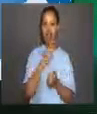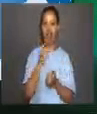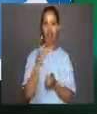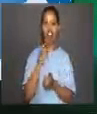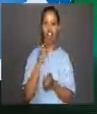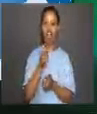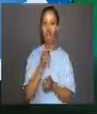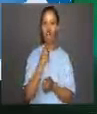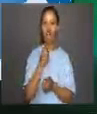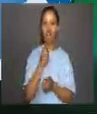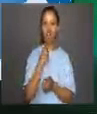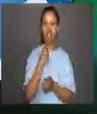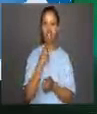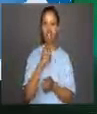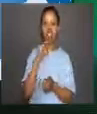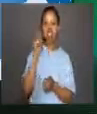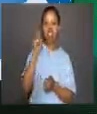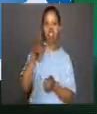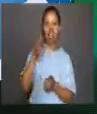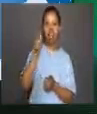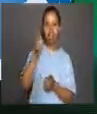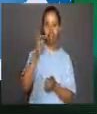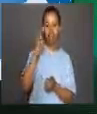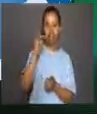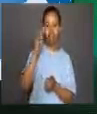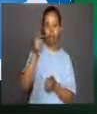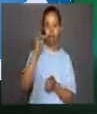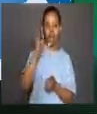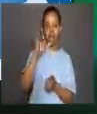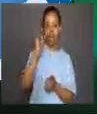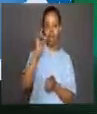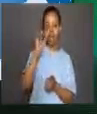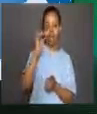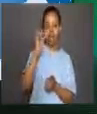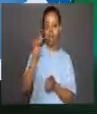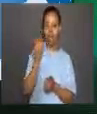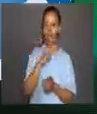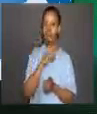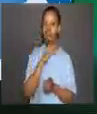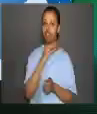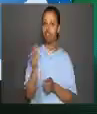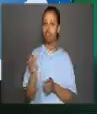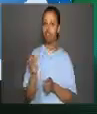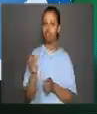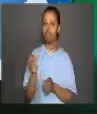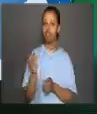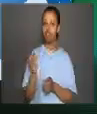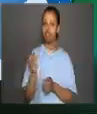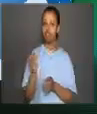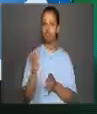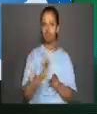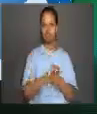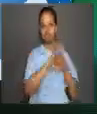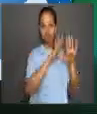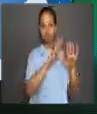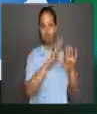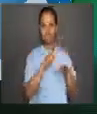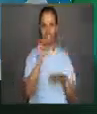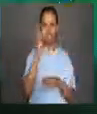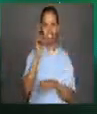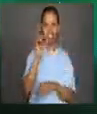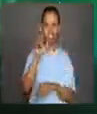Finland, the Himalayan mountains in southern Asia, and Mount Kilimanjaro in Africa.